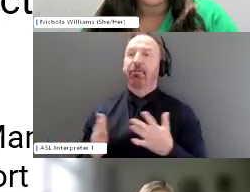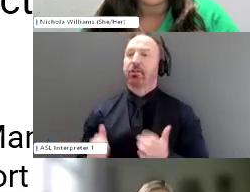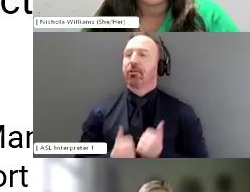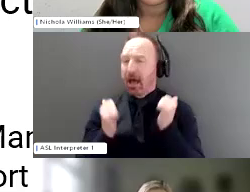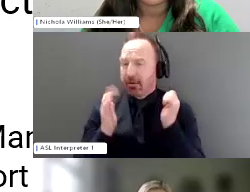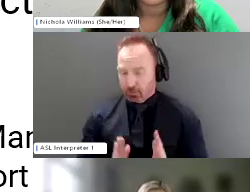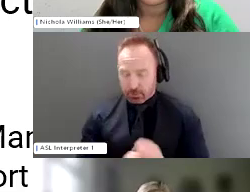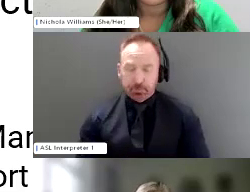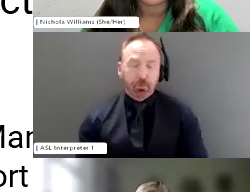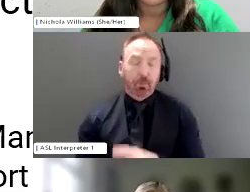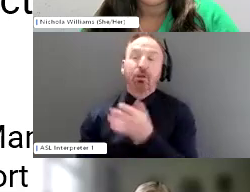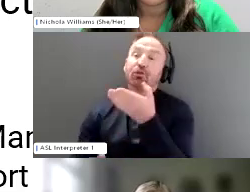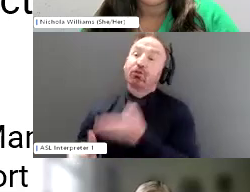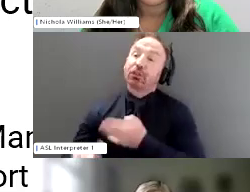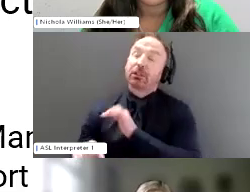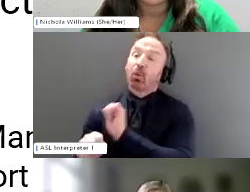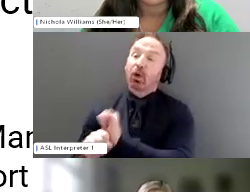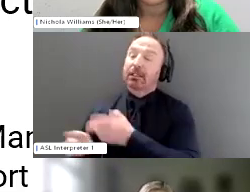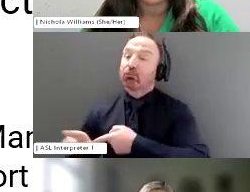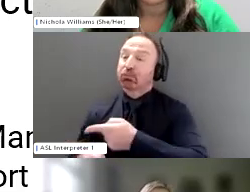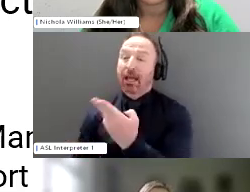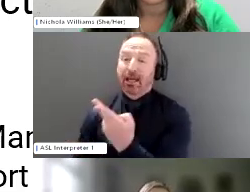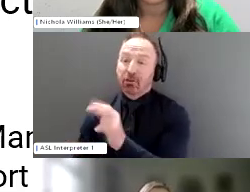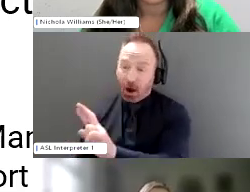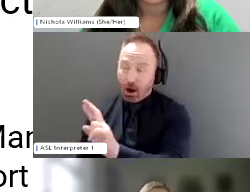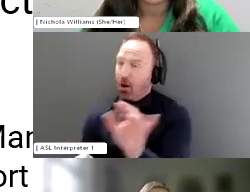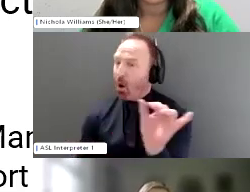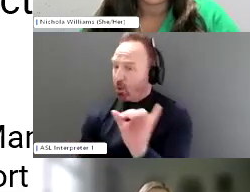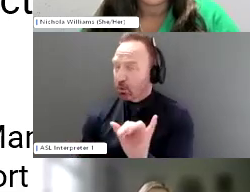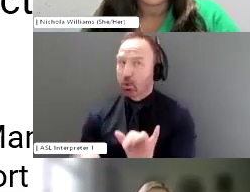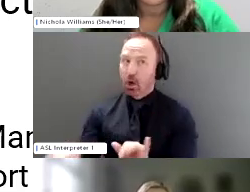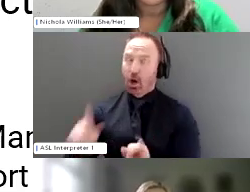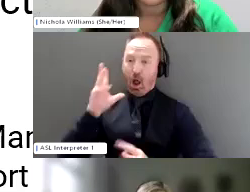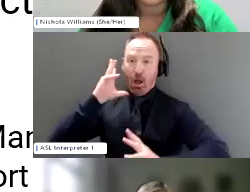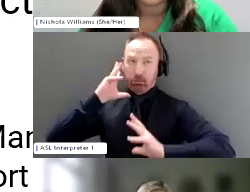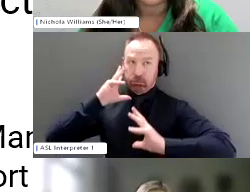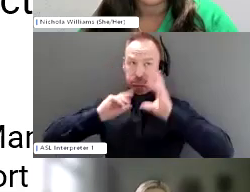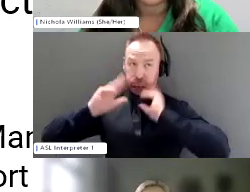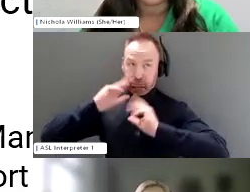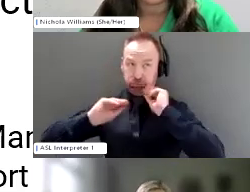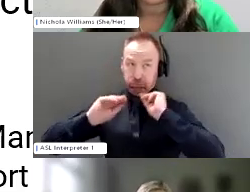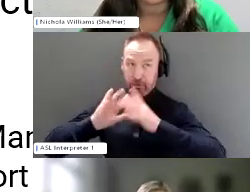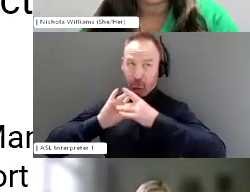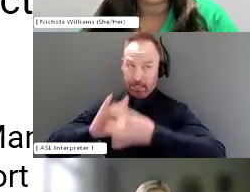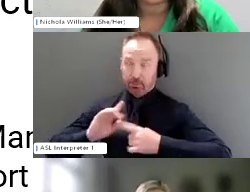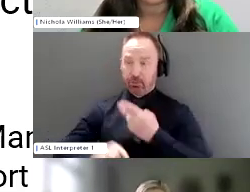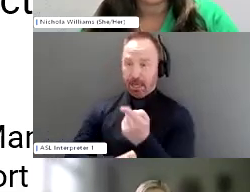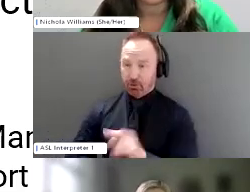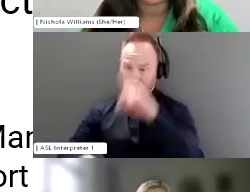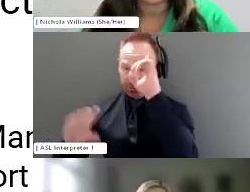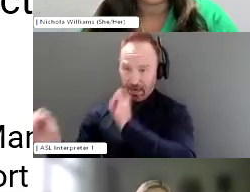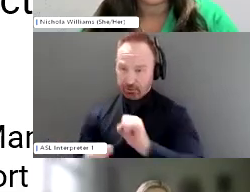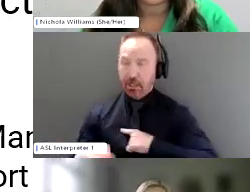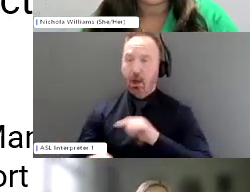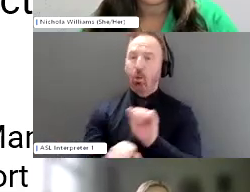Nicola has worked in human resources as well. So this background in HR strategy and workplace development are